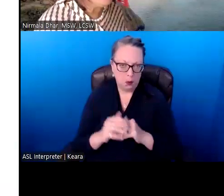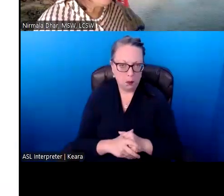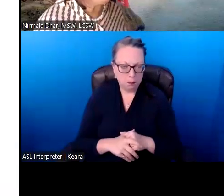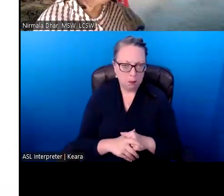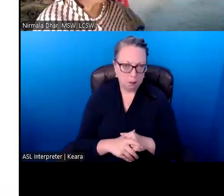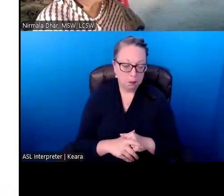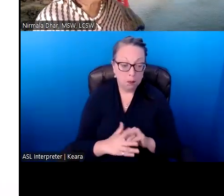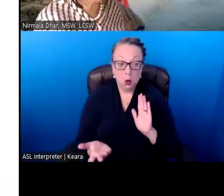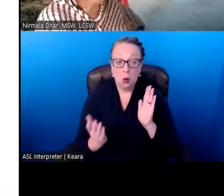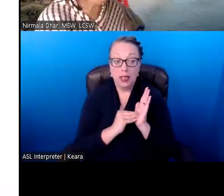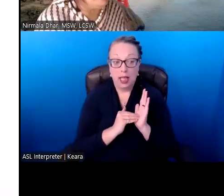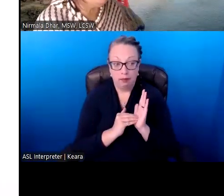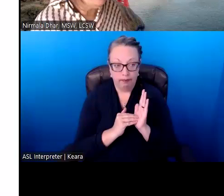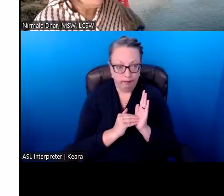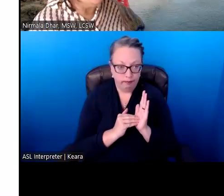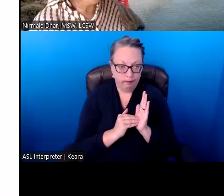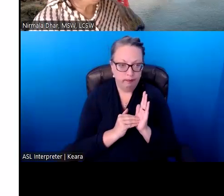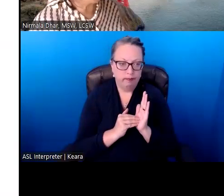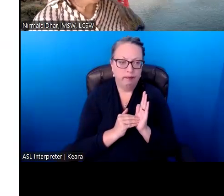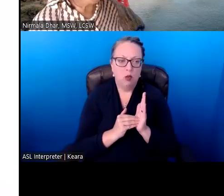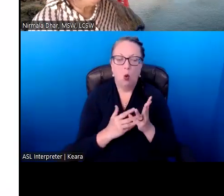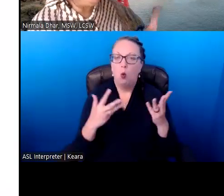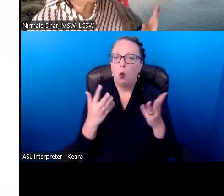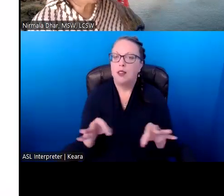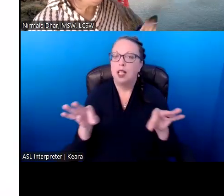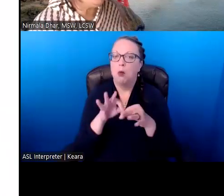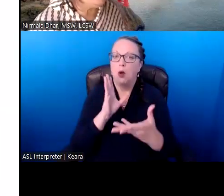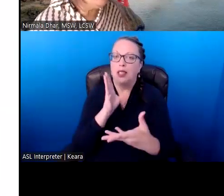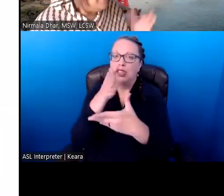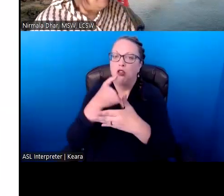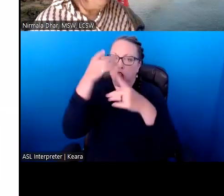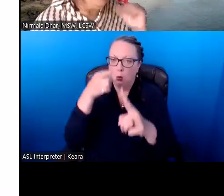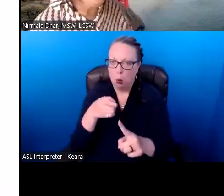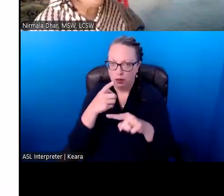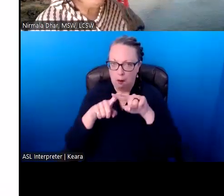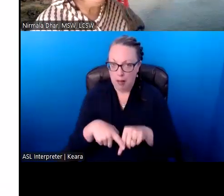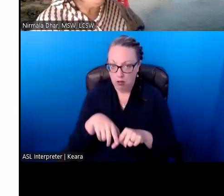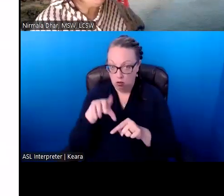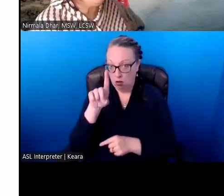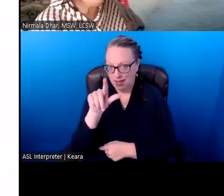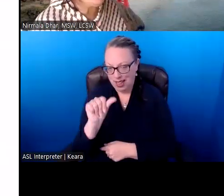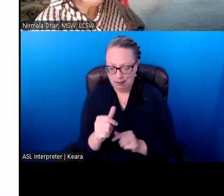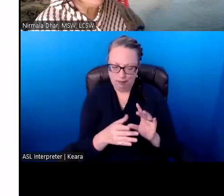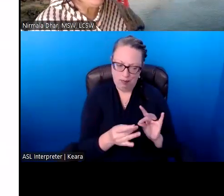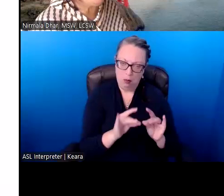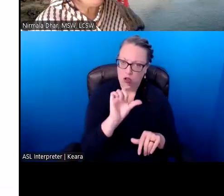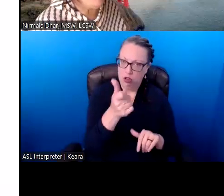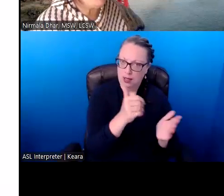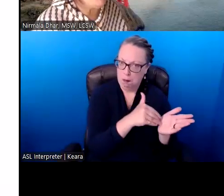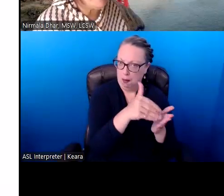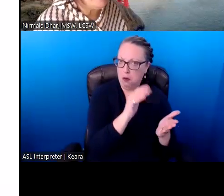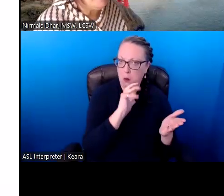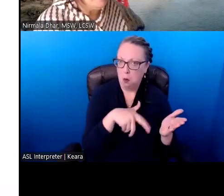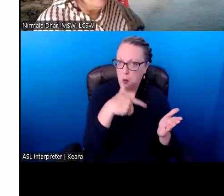So again, what is the significant intervention point based on that data? I mentioned 10 million older adults engaged in